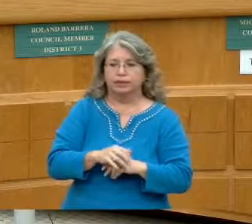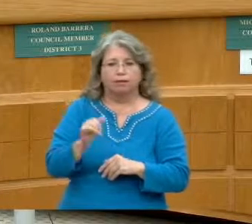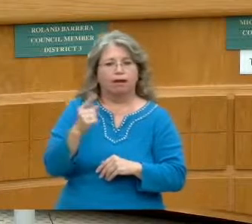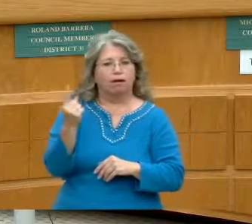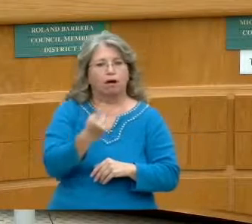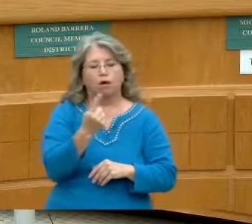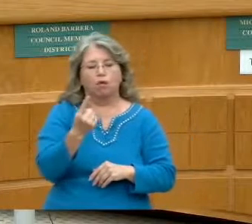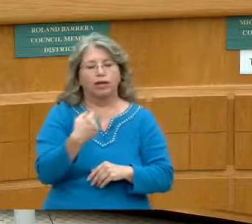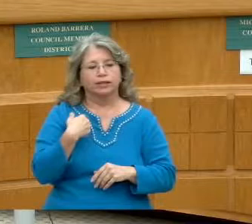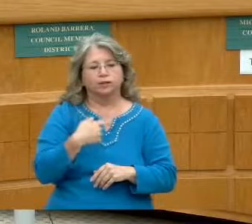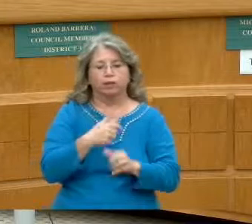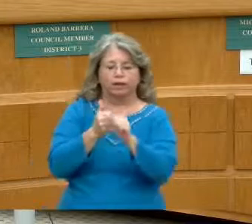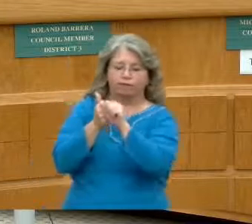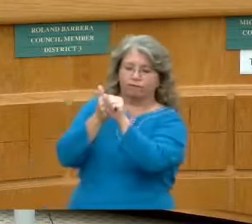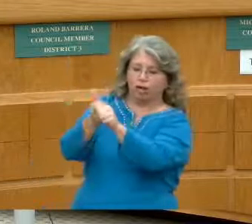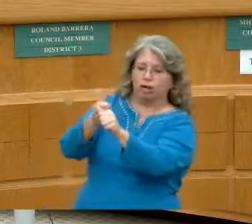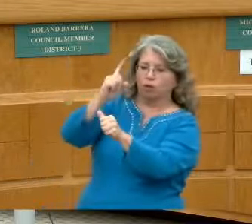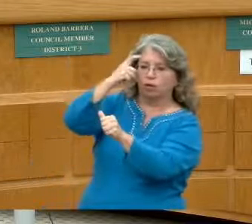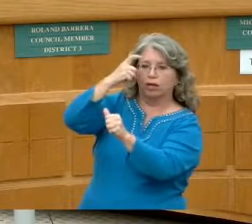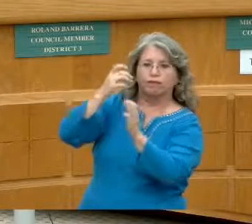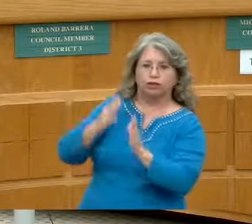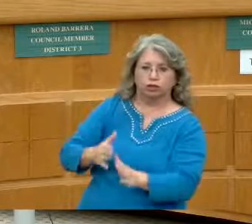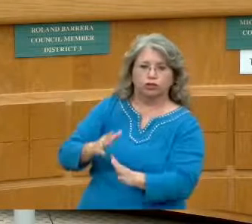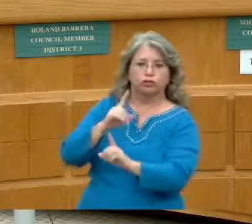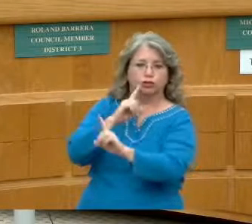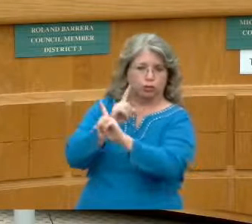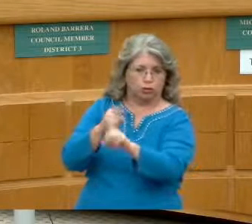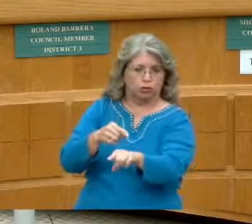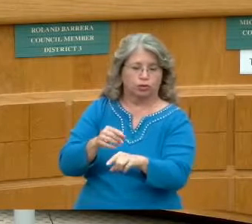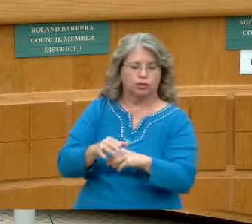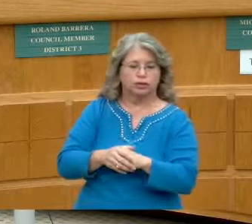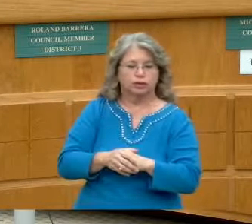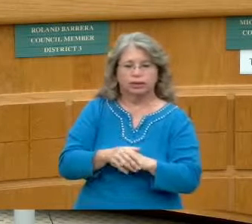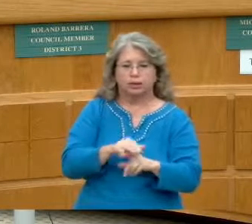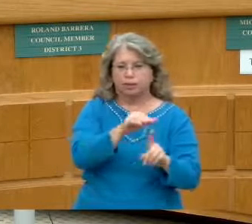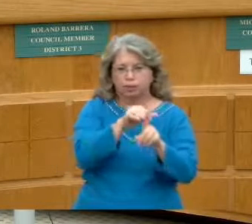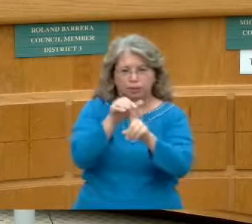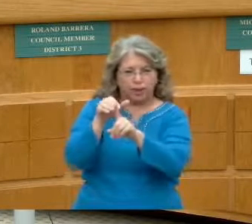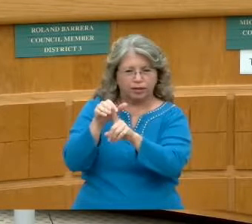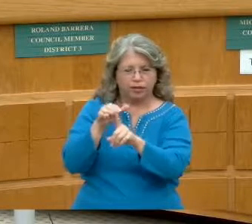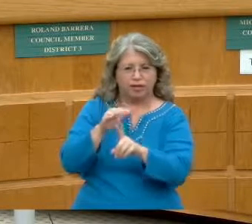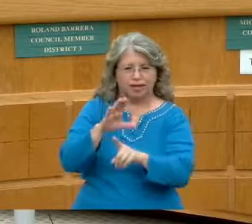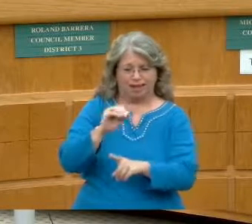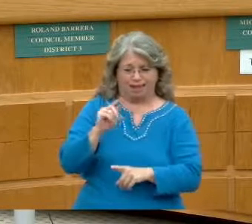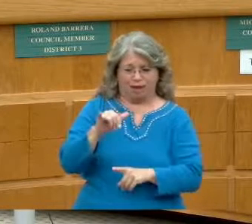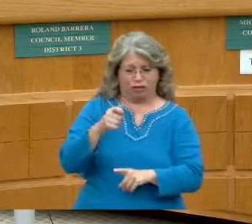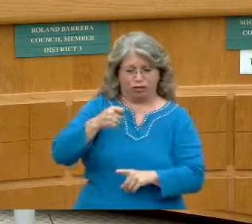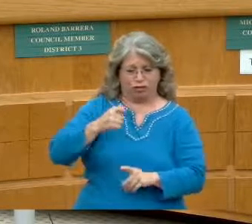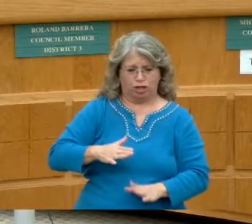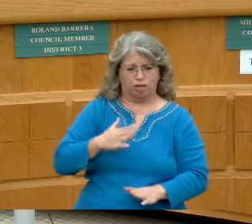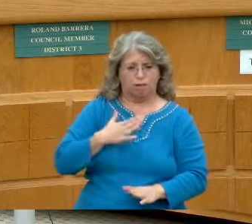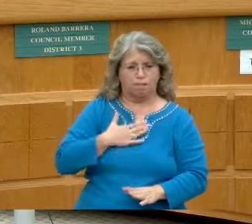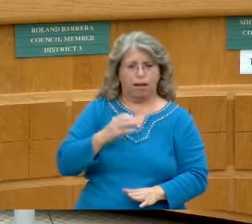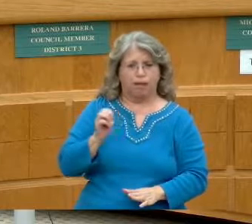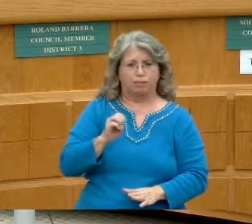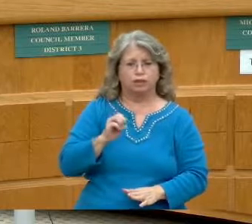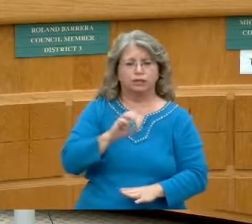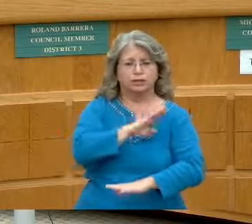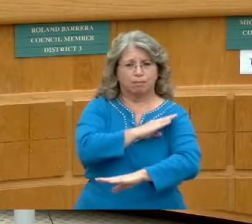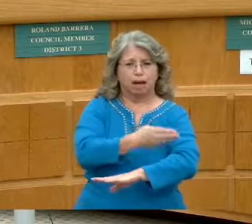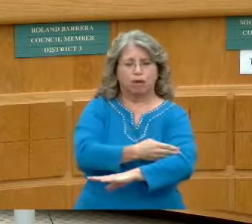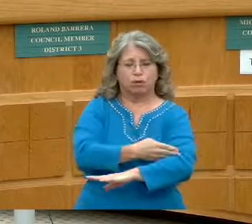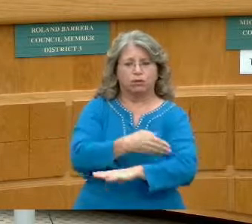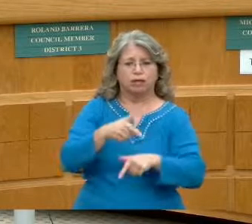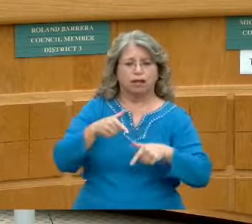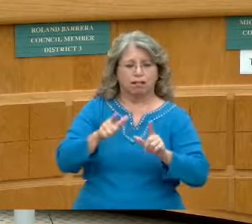Nueces County follows the governor's lead. Just as a reminder, as county judge, my emergency powers allow my orders for